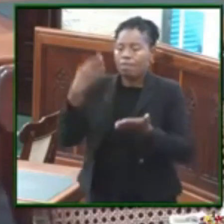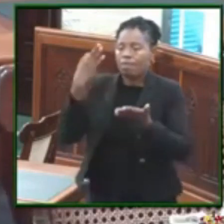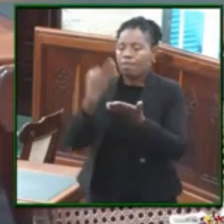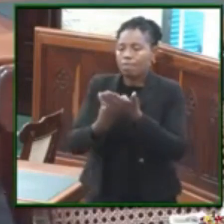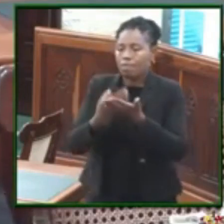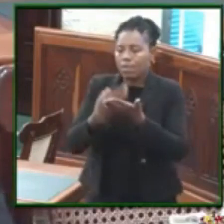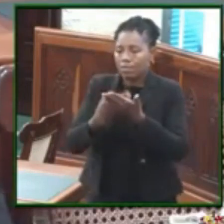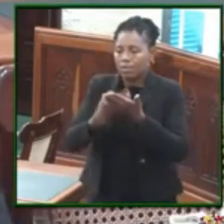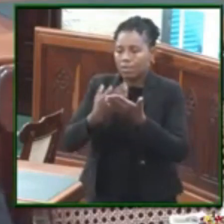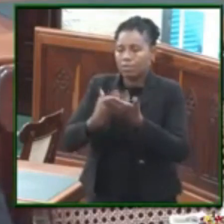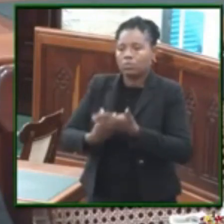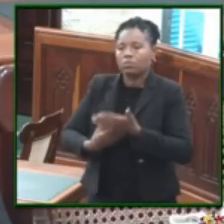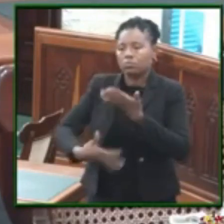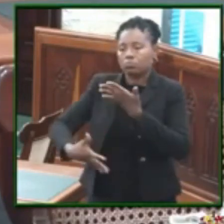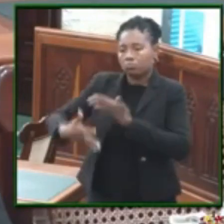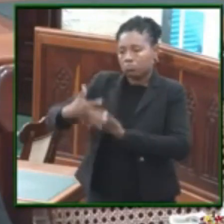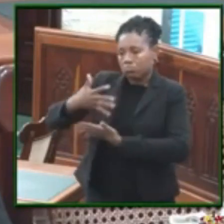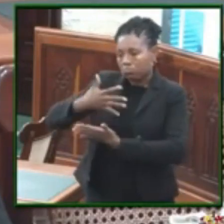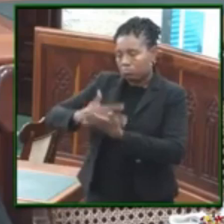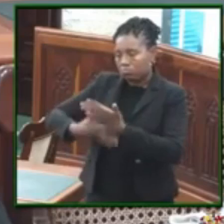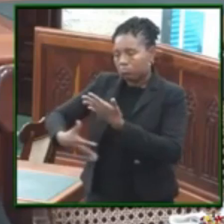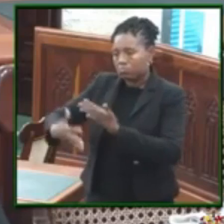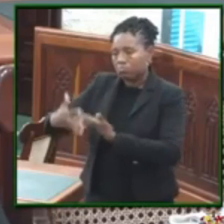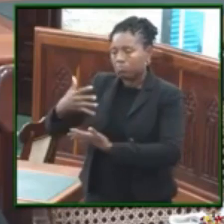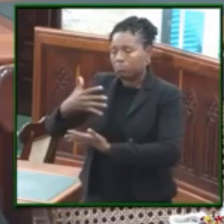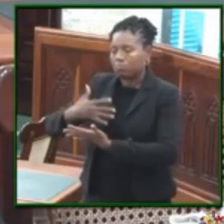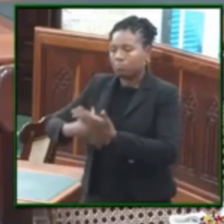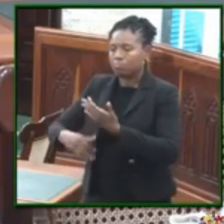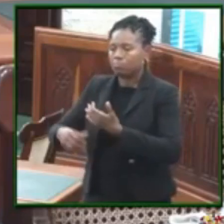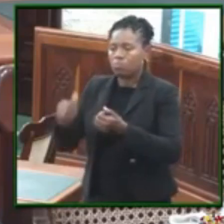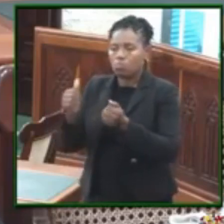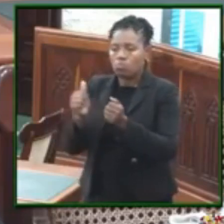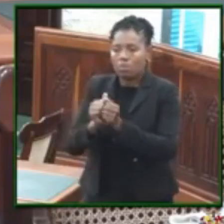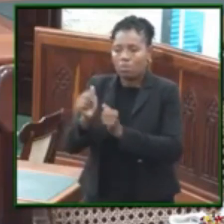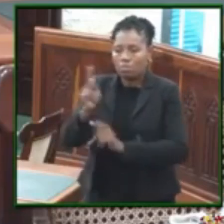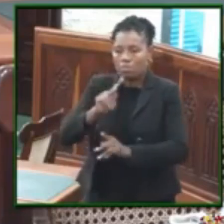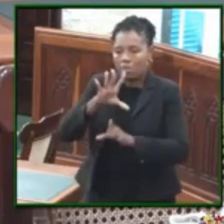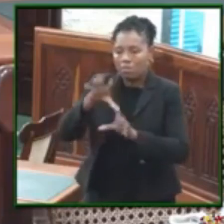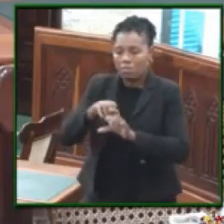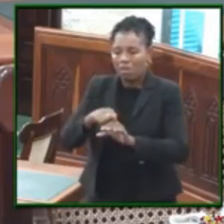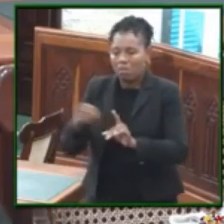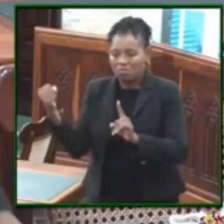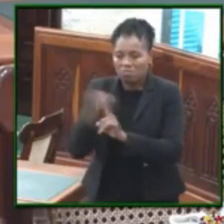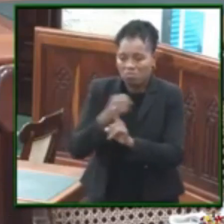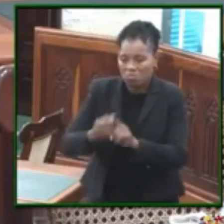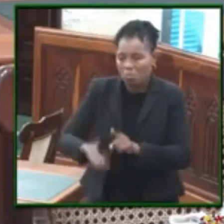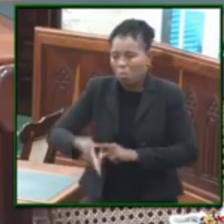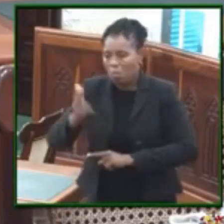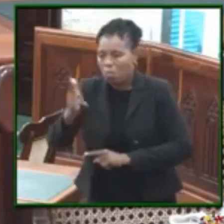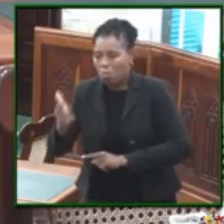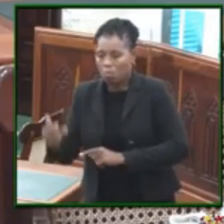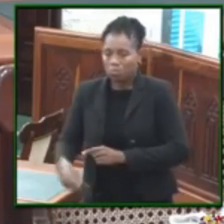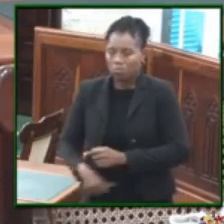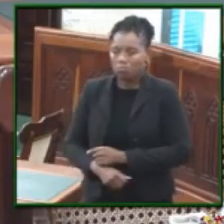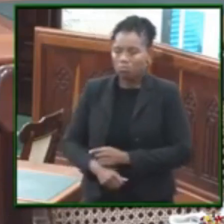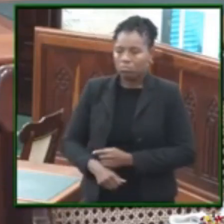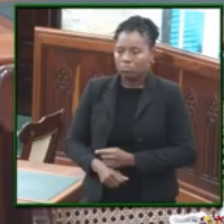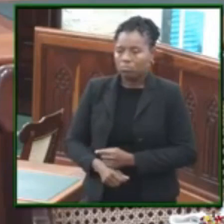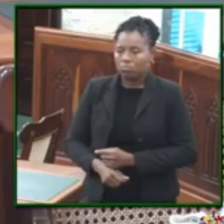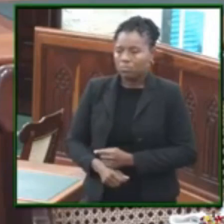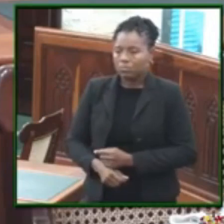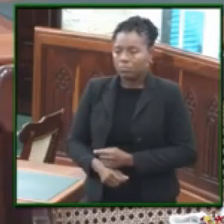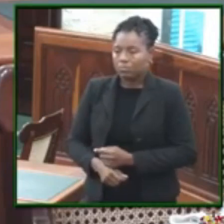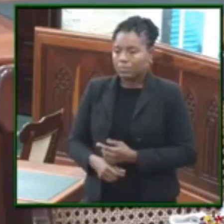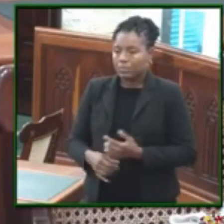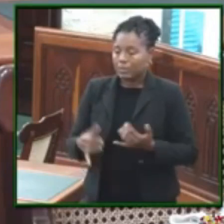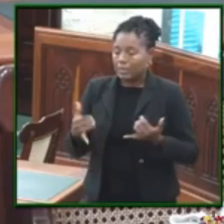financial association with criminals. No big words. And the